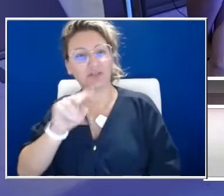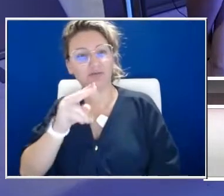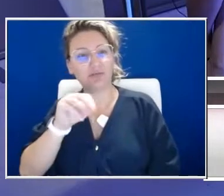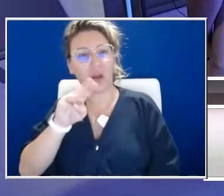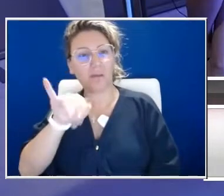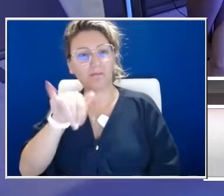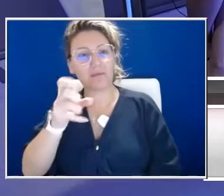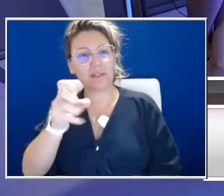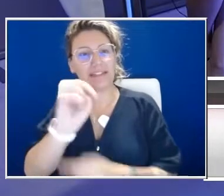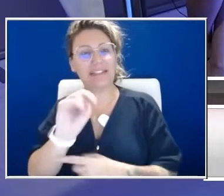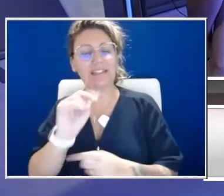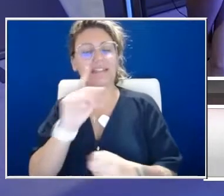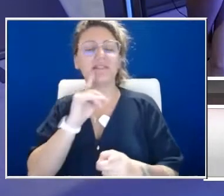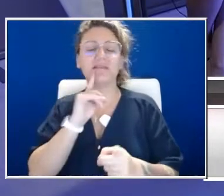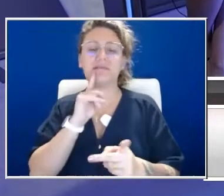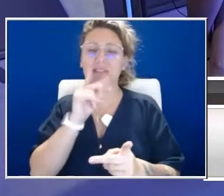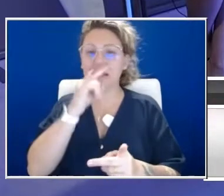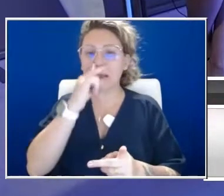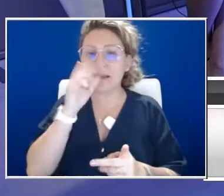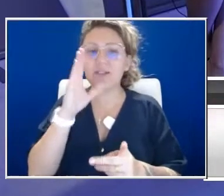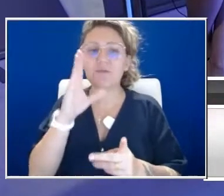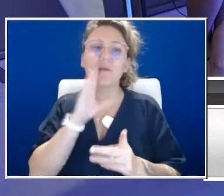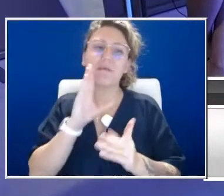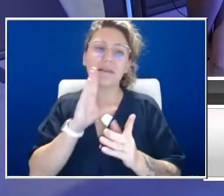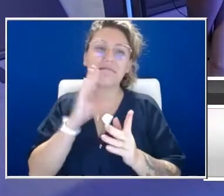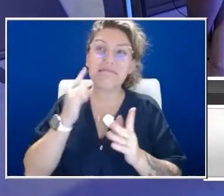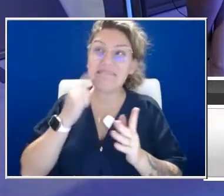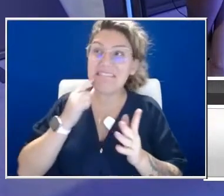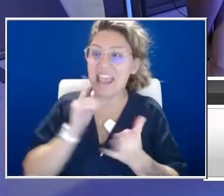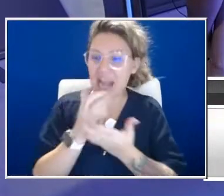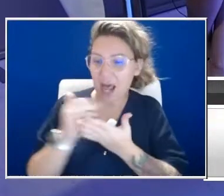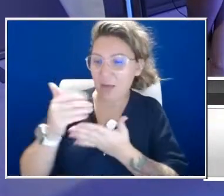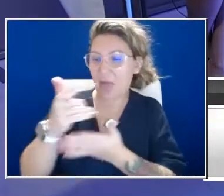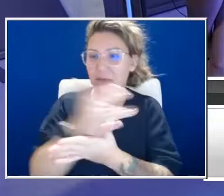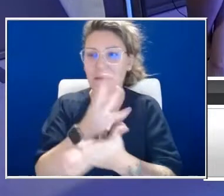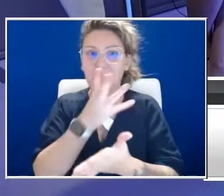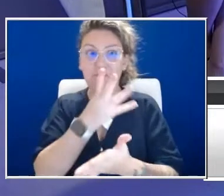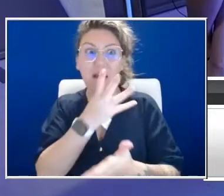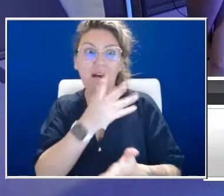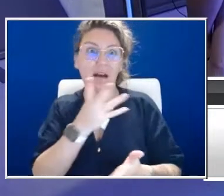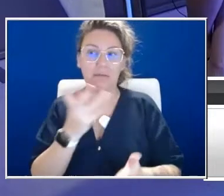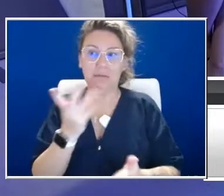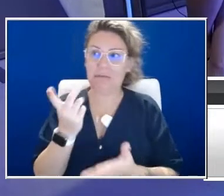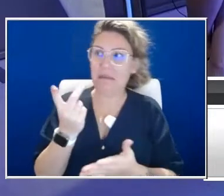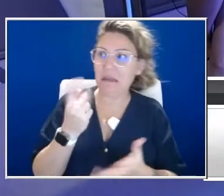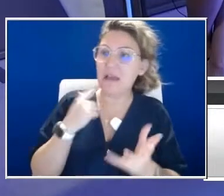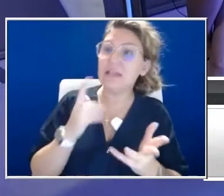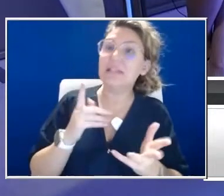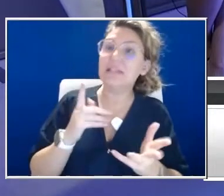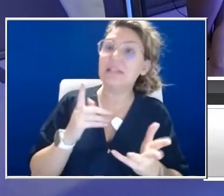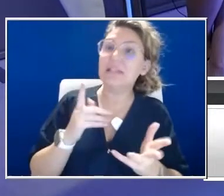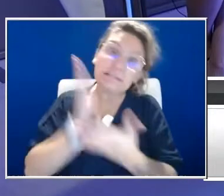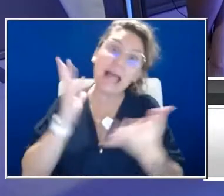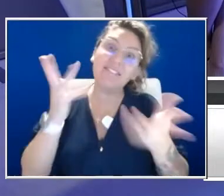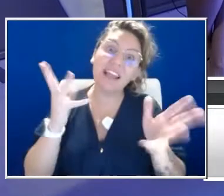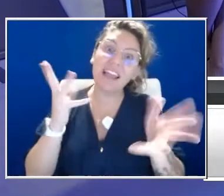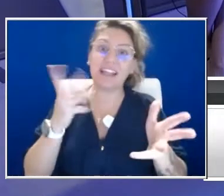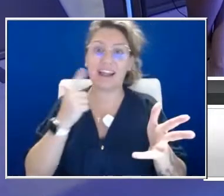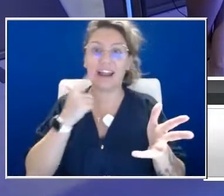and it's a school night, and moms like me are constantly screaming, saying, stop eating the candy. This is the time of year I go nuts,